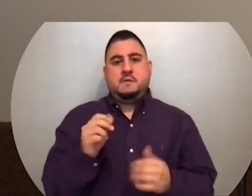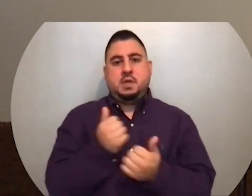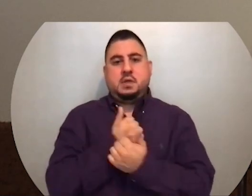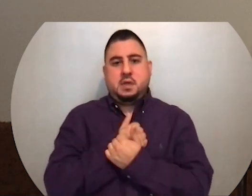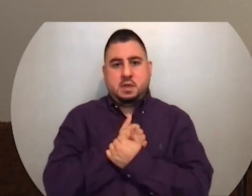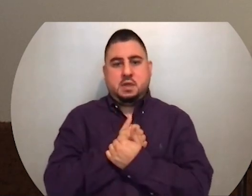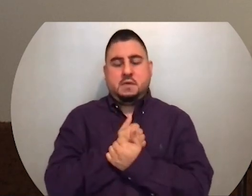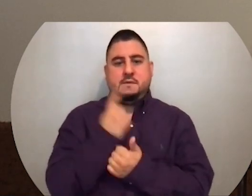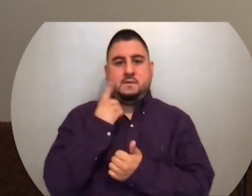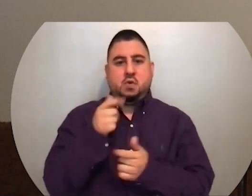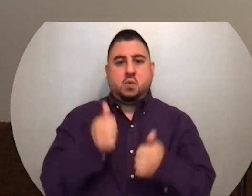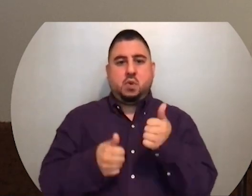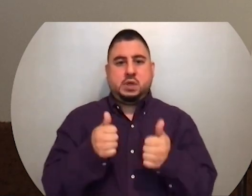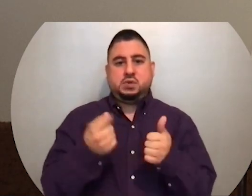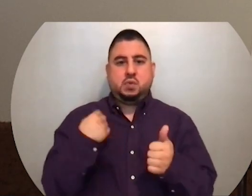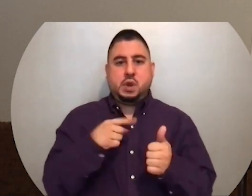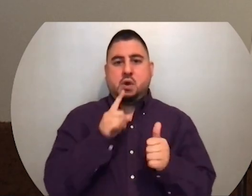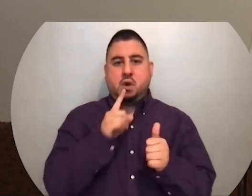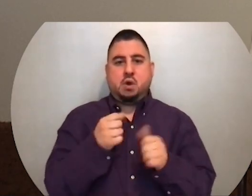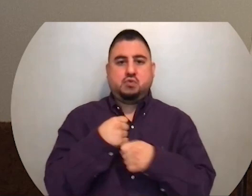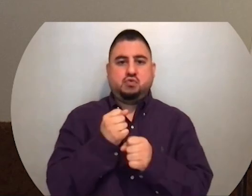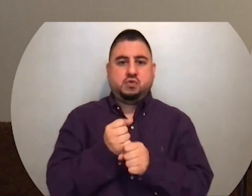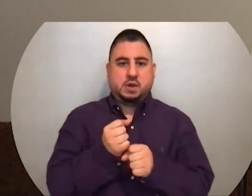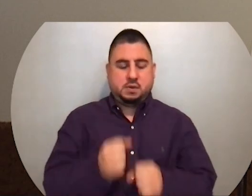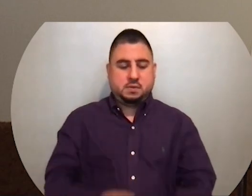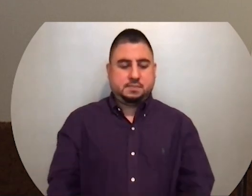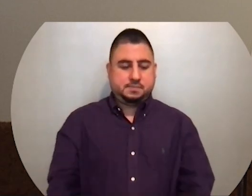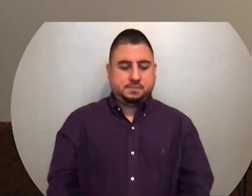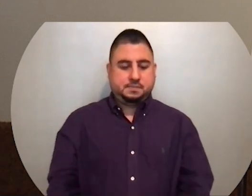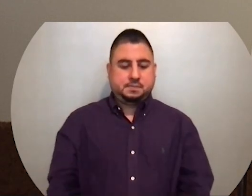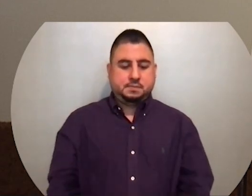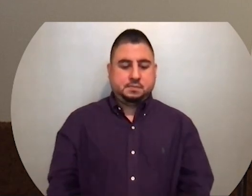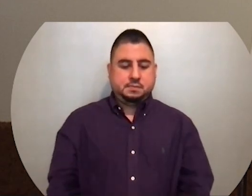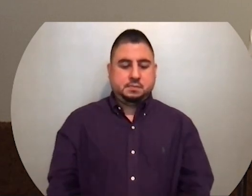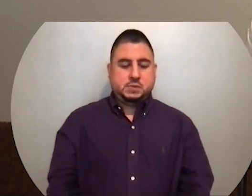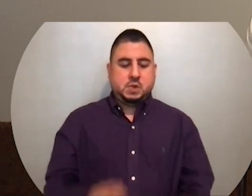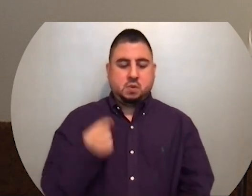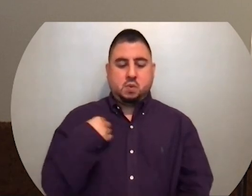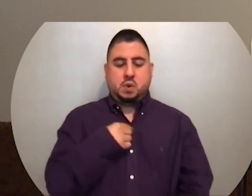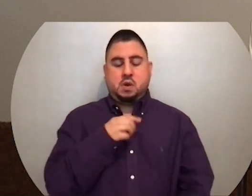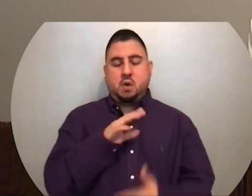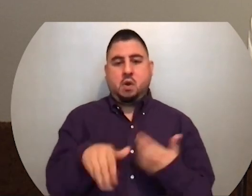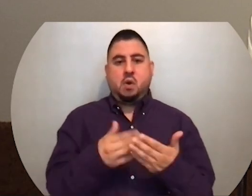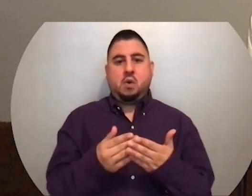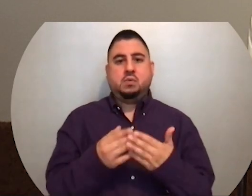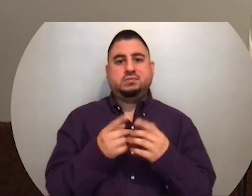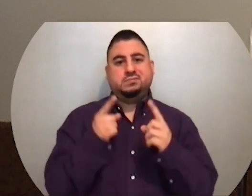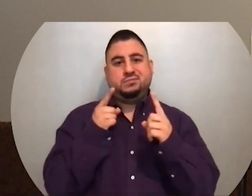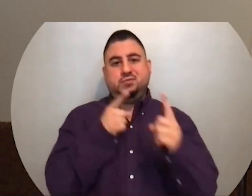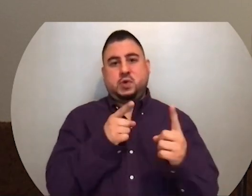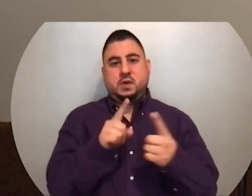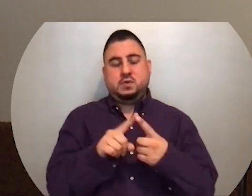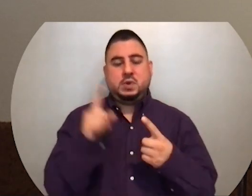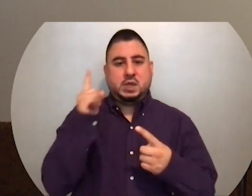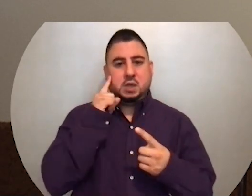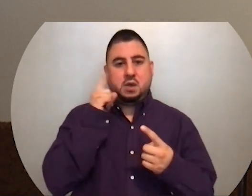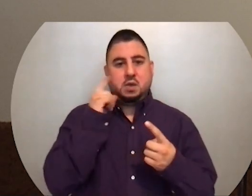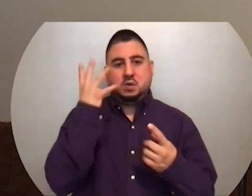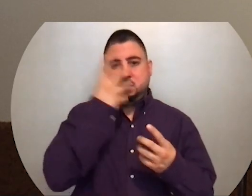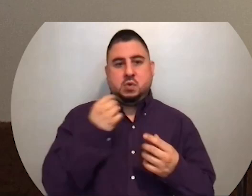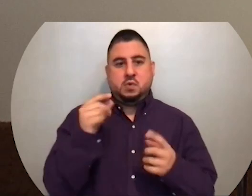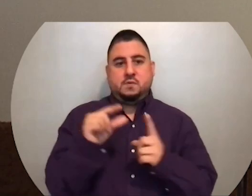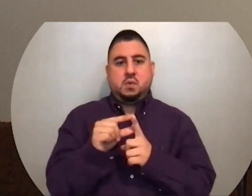love for which we are created. And so let us all strive to hear those